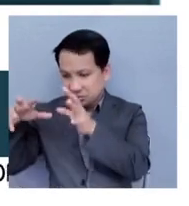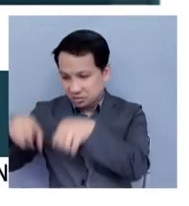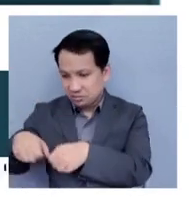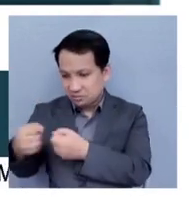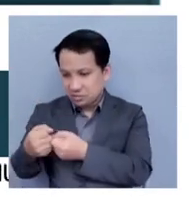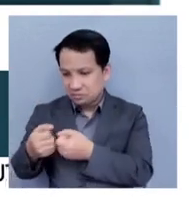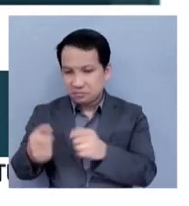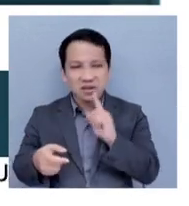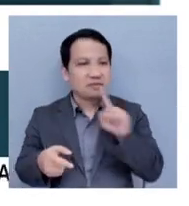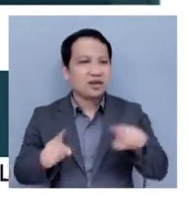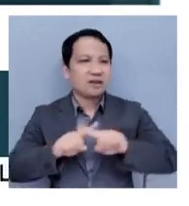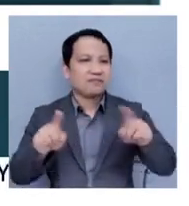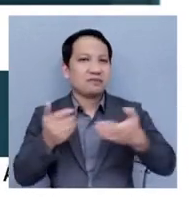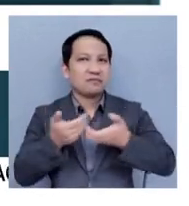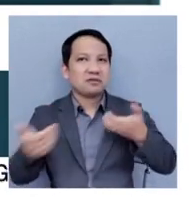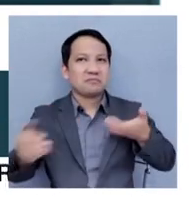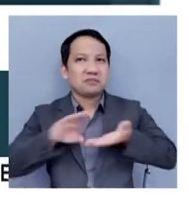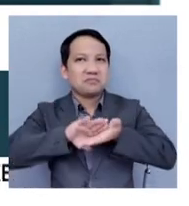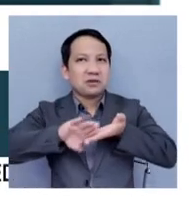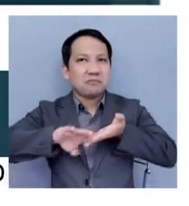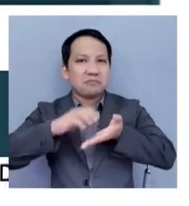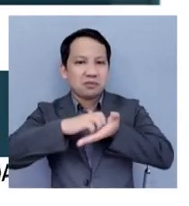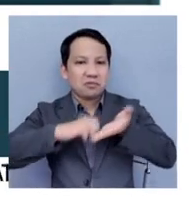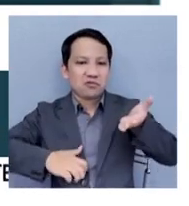retrieved. For what purpose, though?